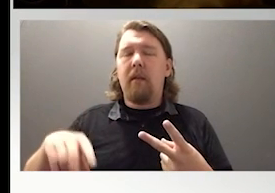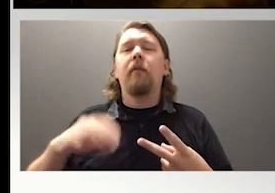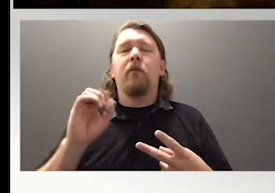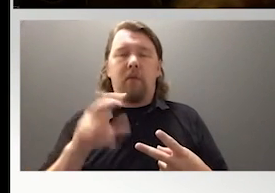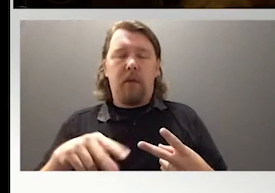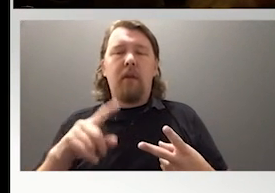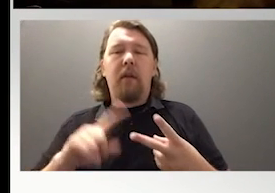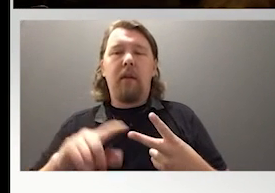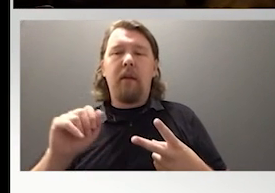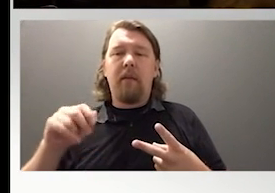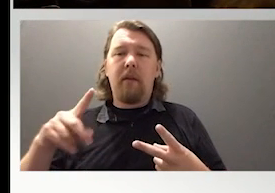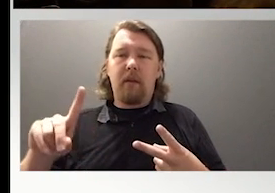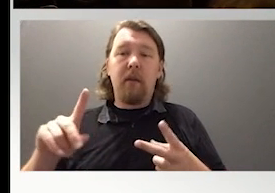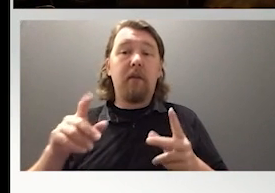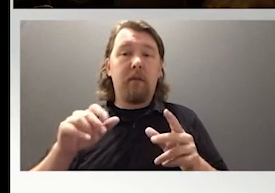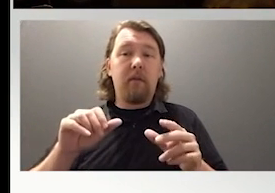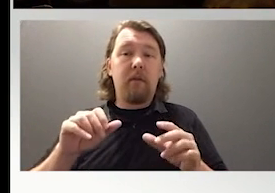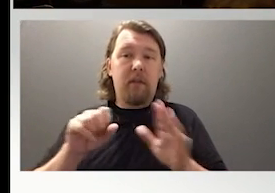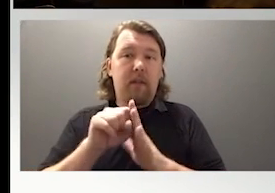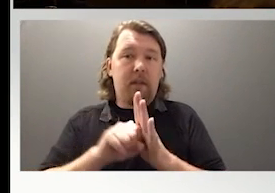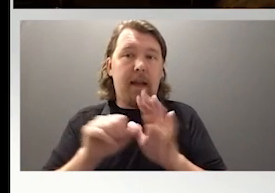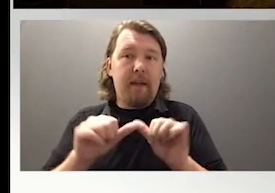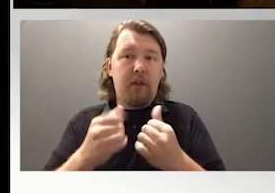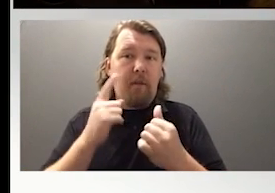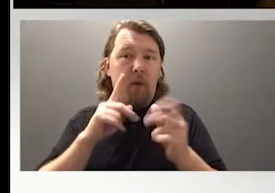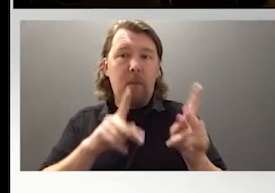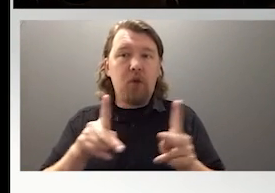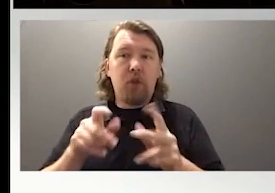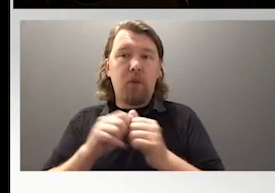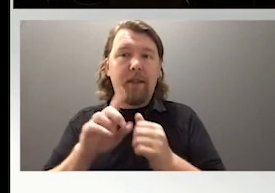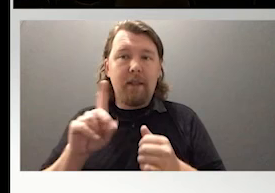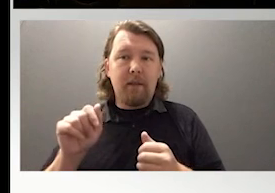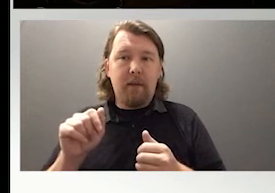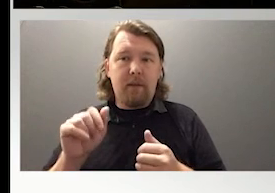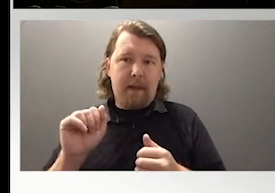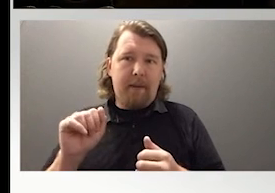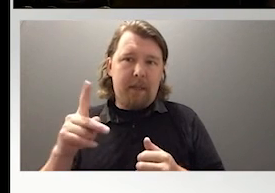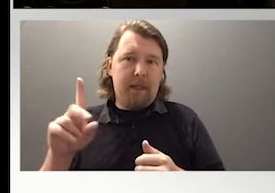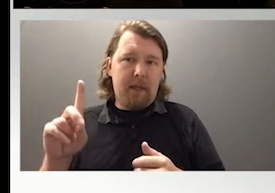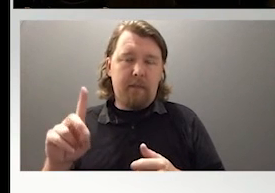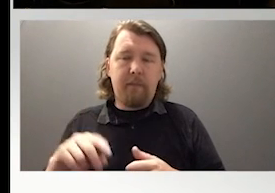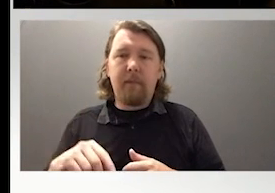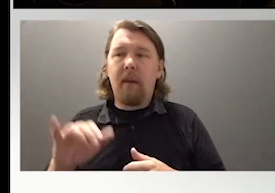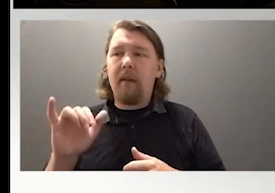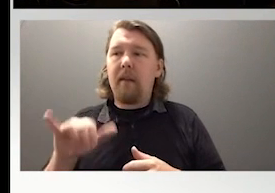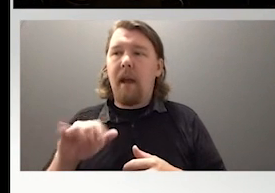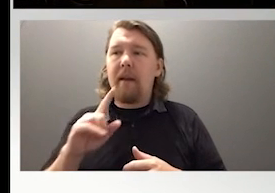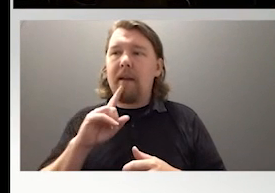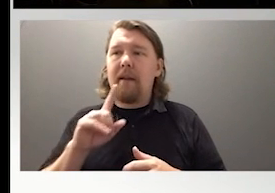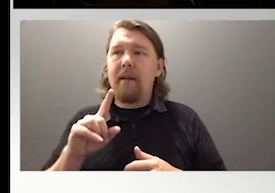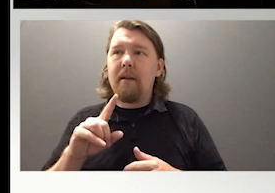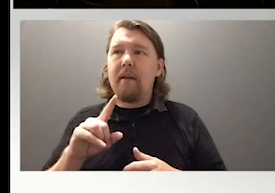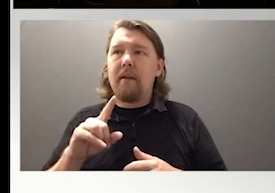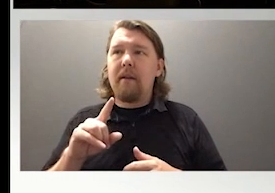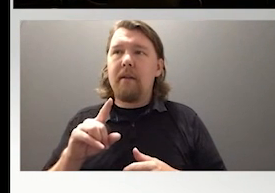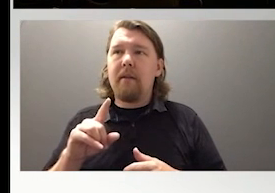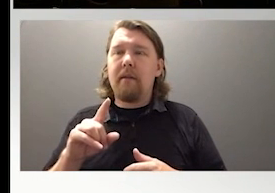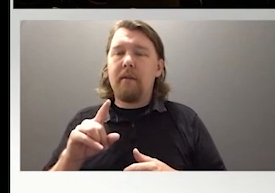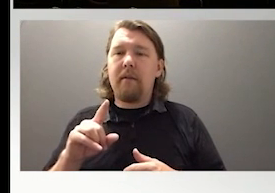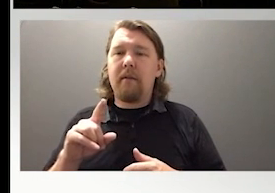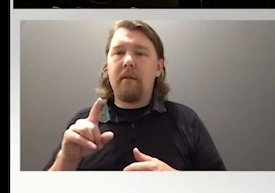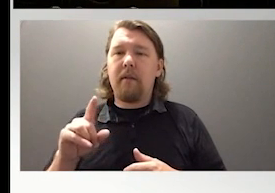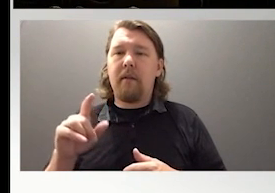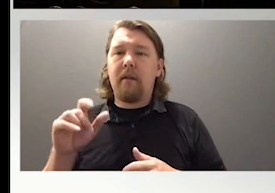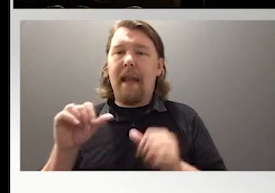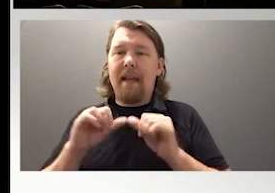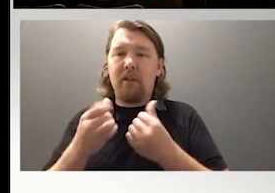the state agency for persons with disabilities. So APD is delegated by the Agency